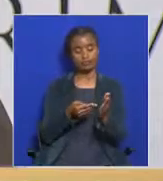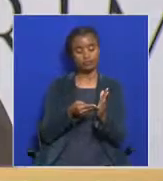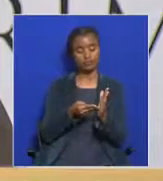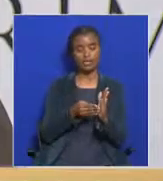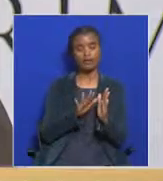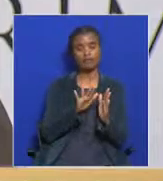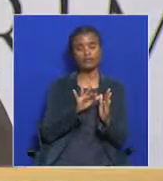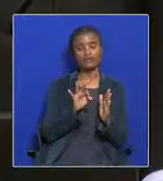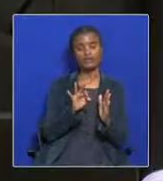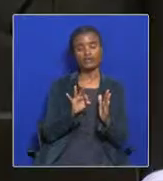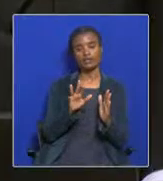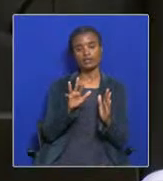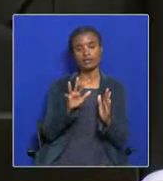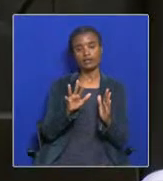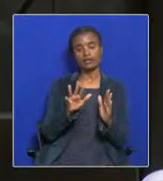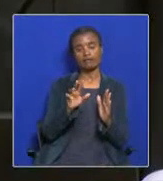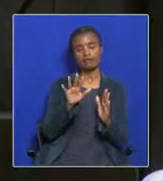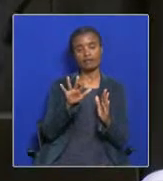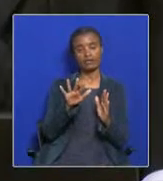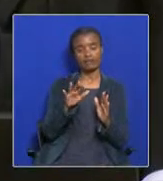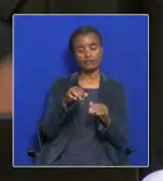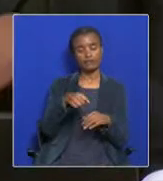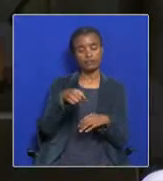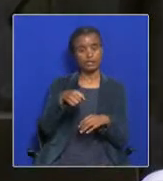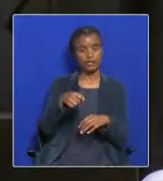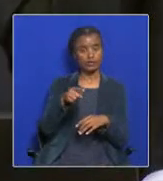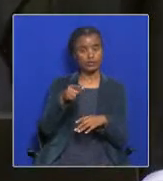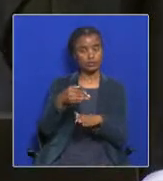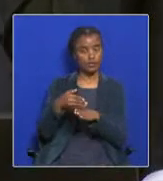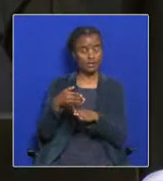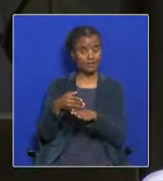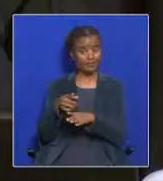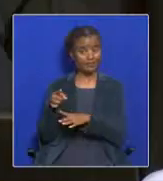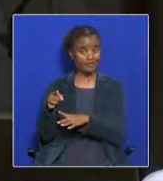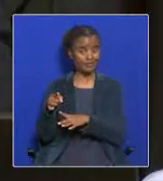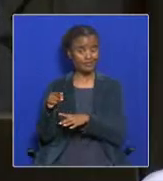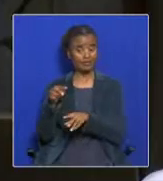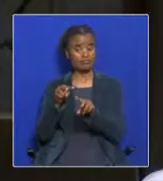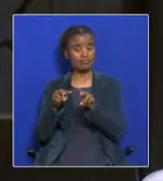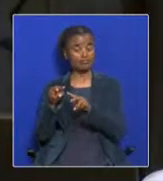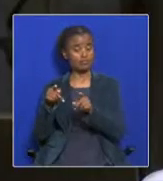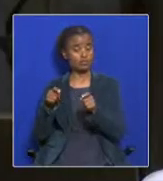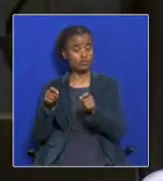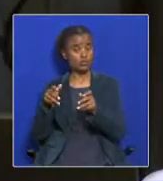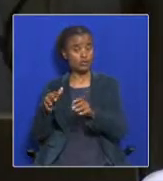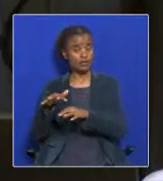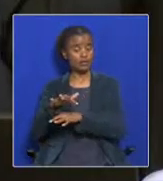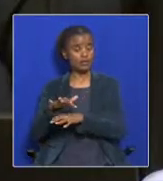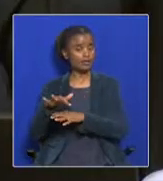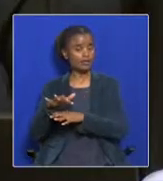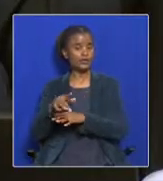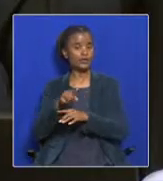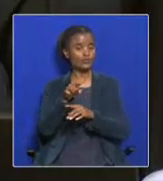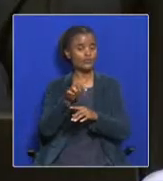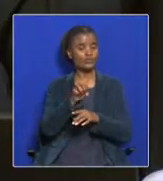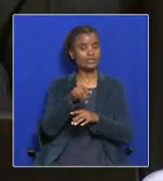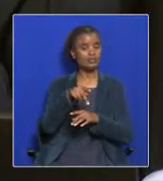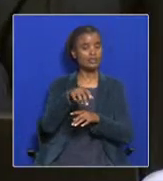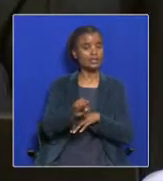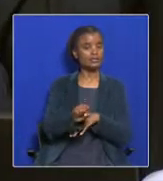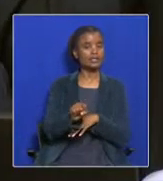and then you're not customs, you're SEPS. You go back to verify that indeed